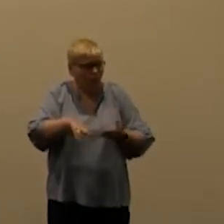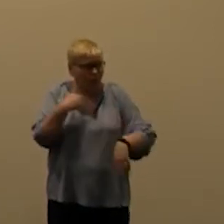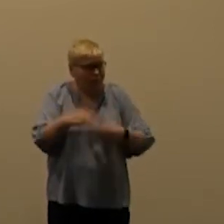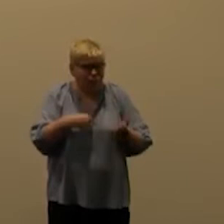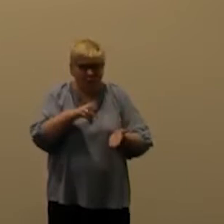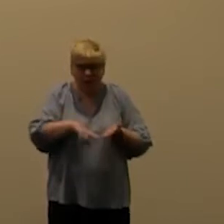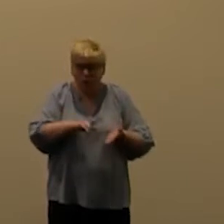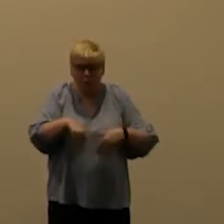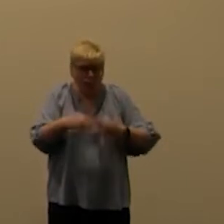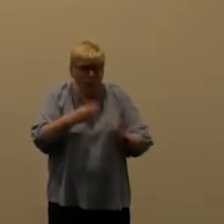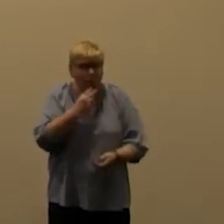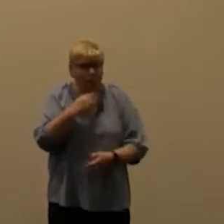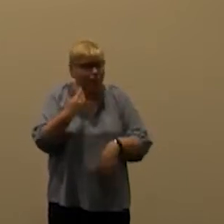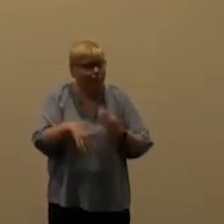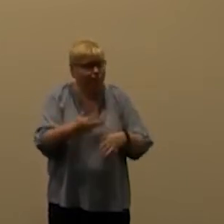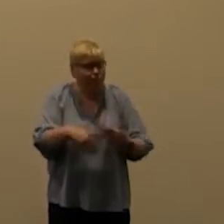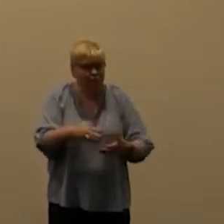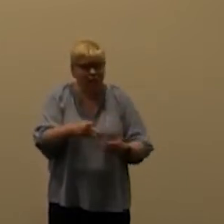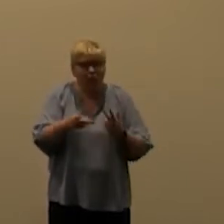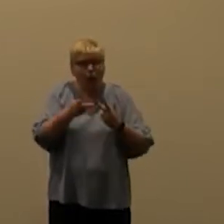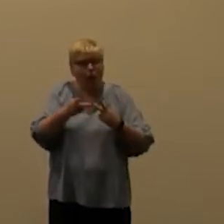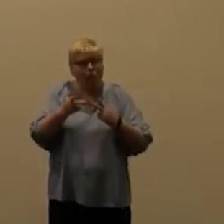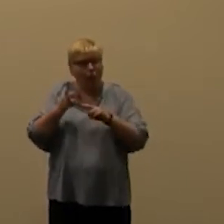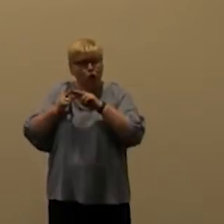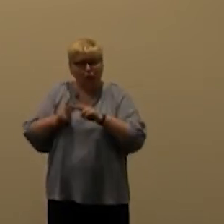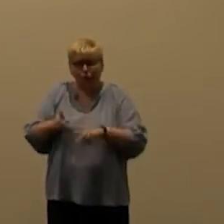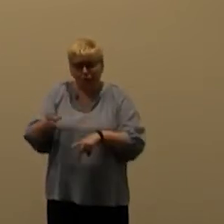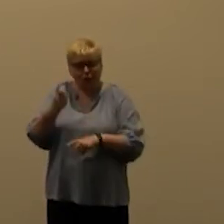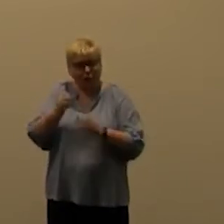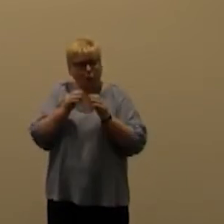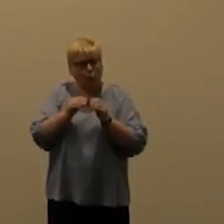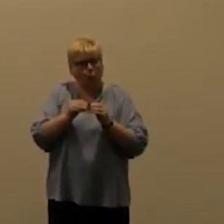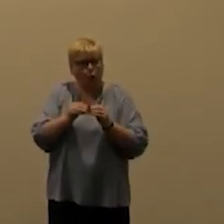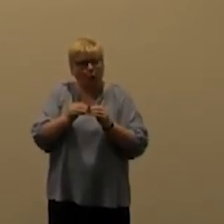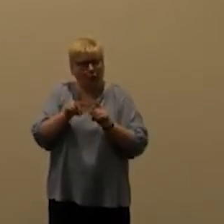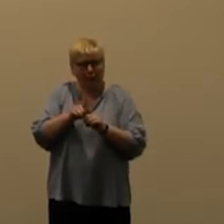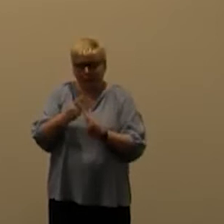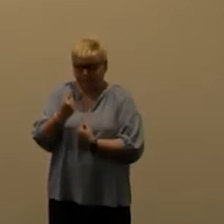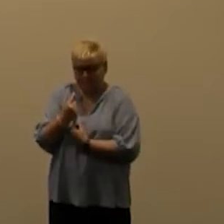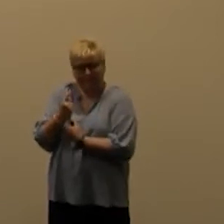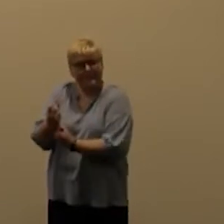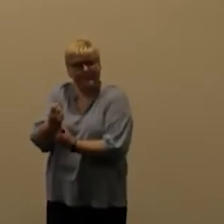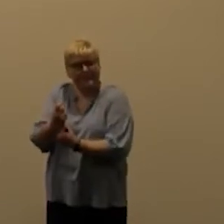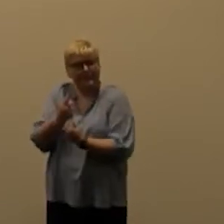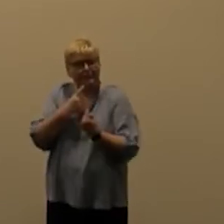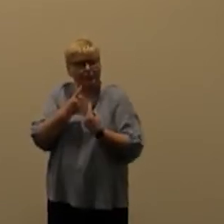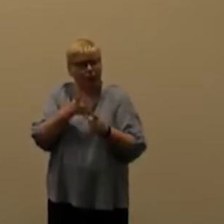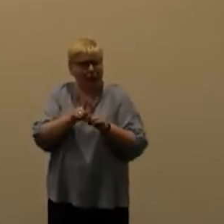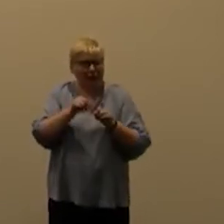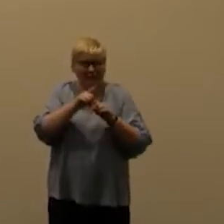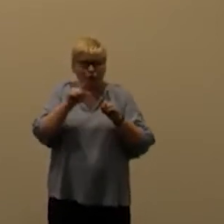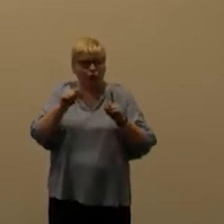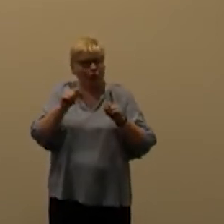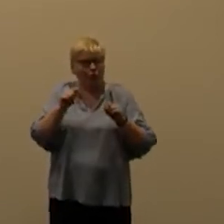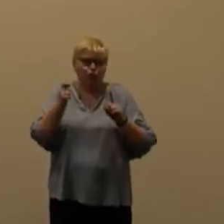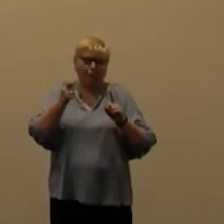generations would really benefit from. You have worth as a digital champion at that moment, where you